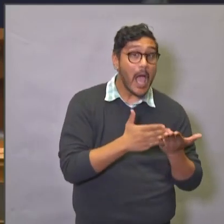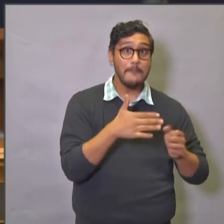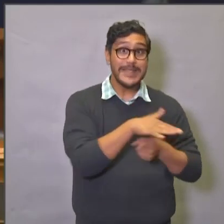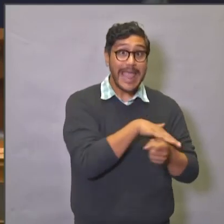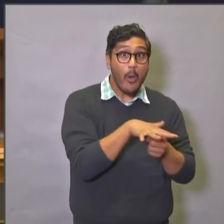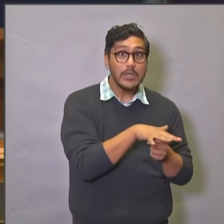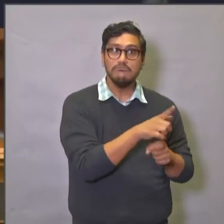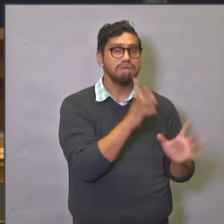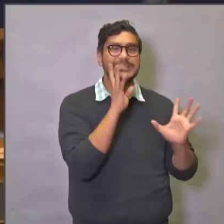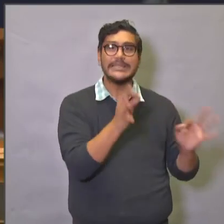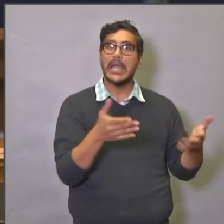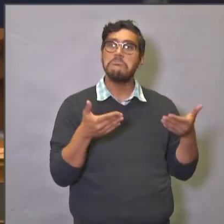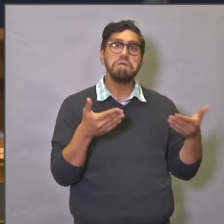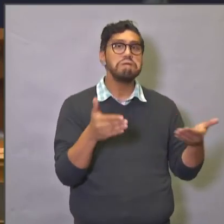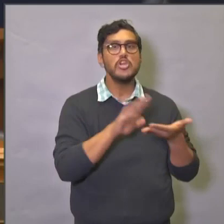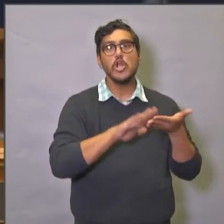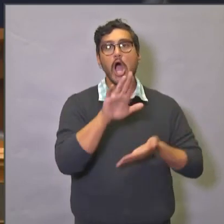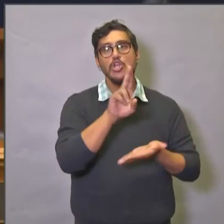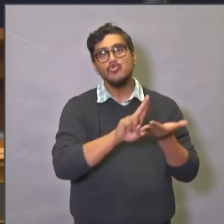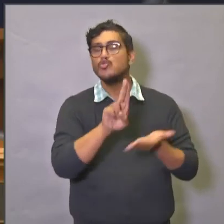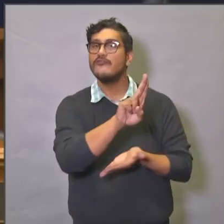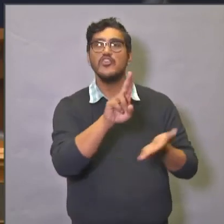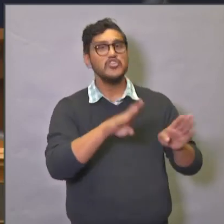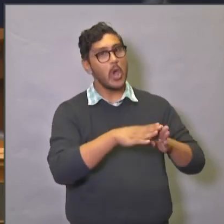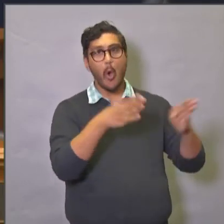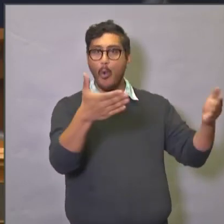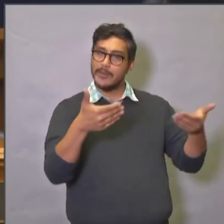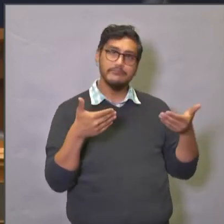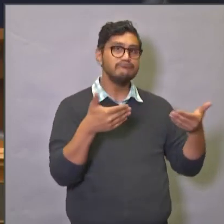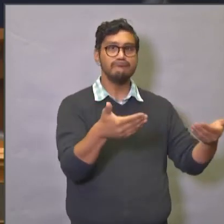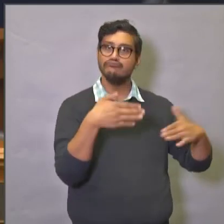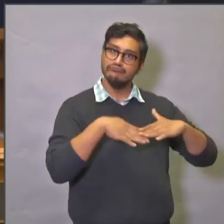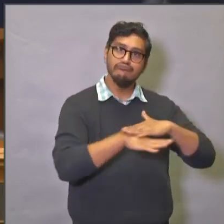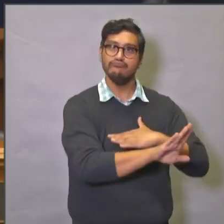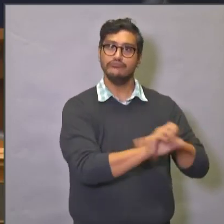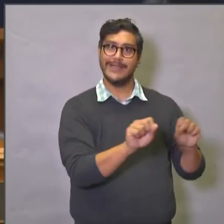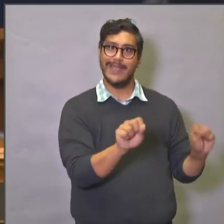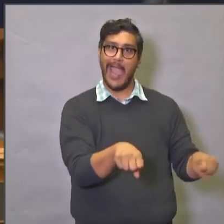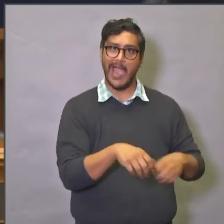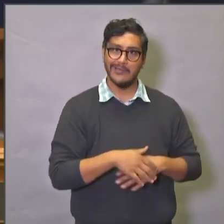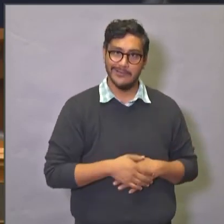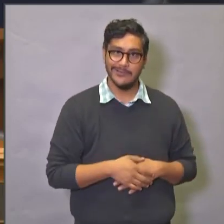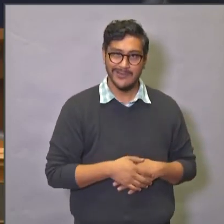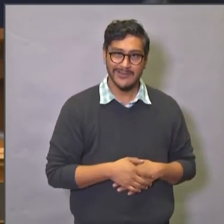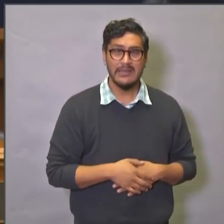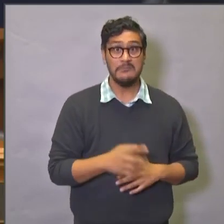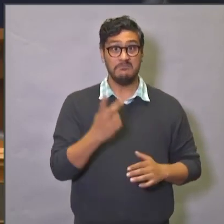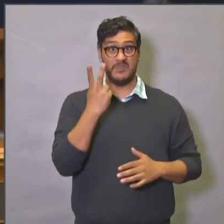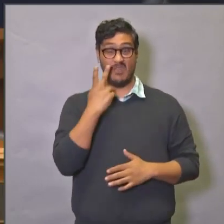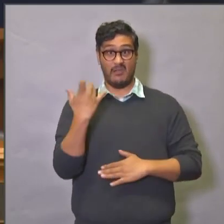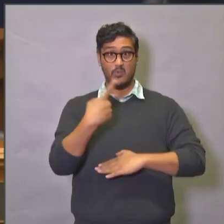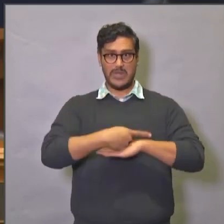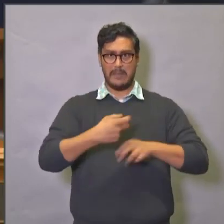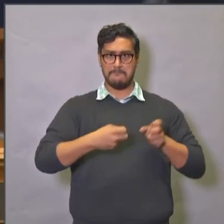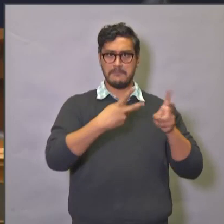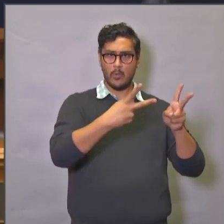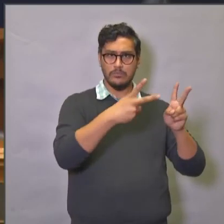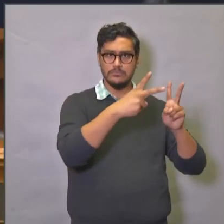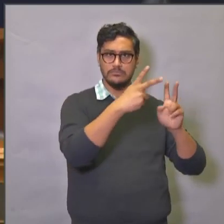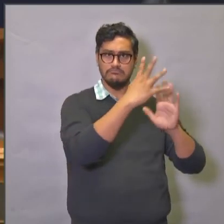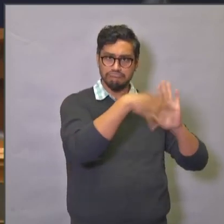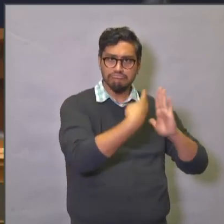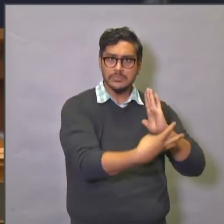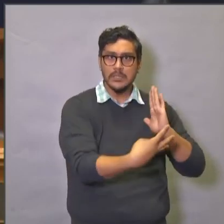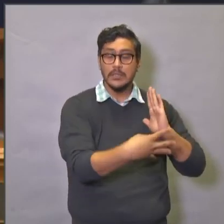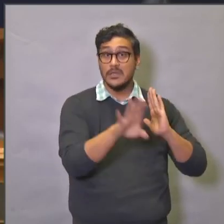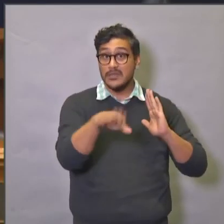and university students. Along with, and you saw that on the table I put up earlier today, with every